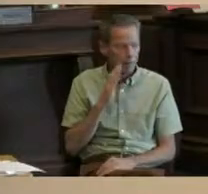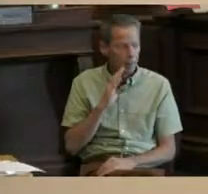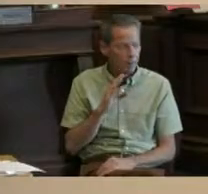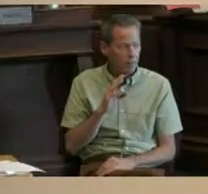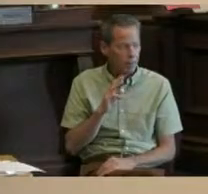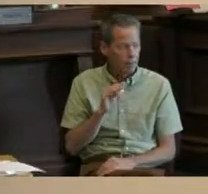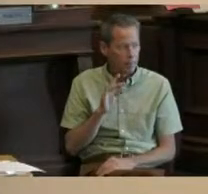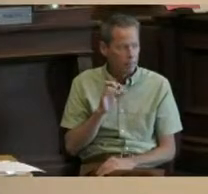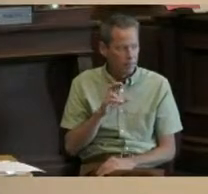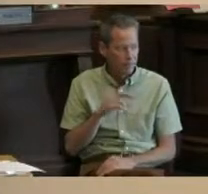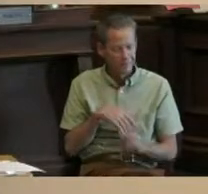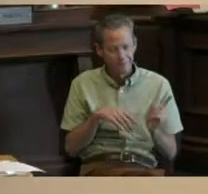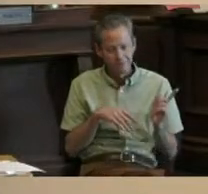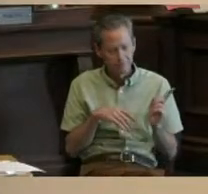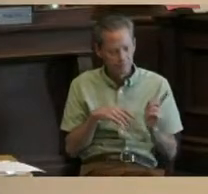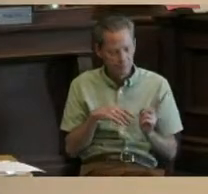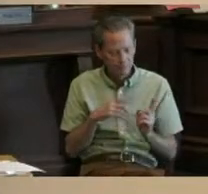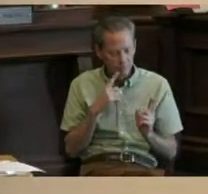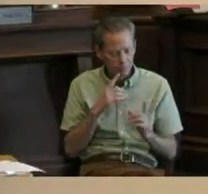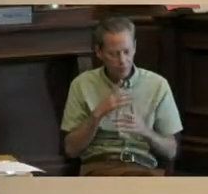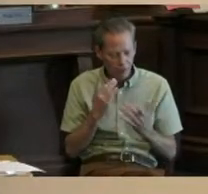Councilman, but okay.